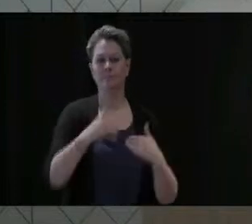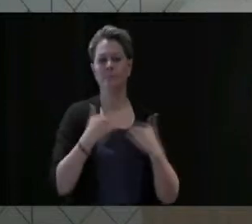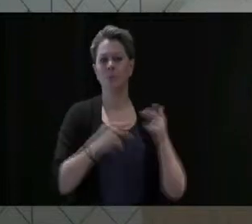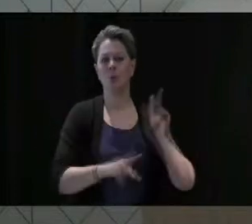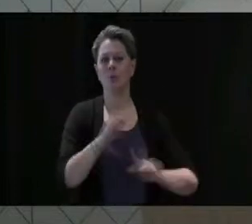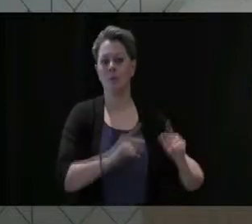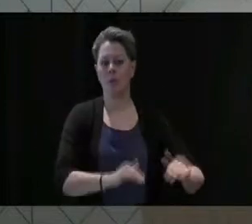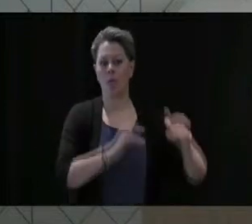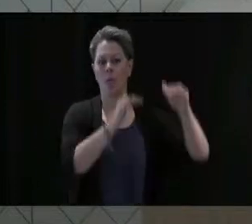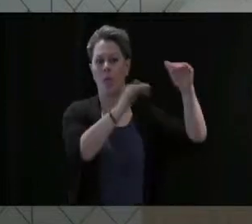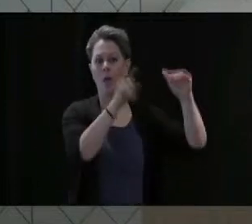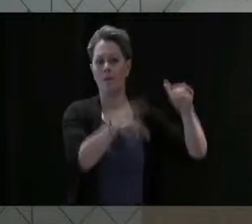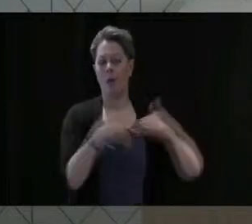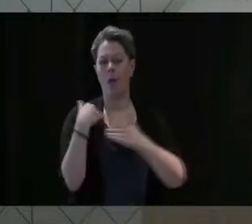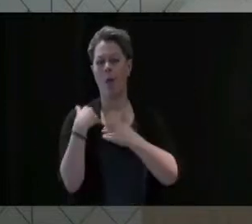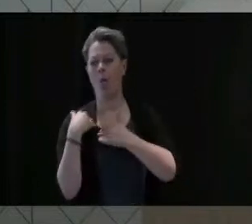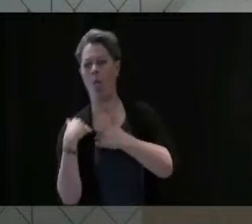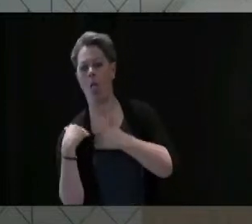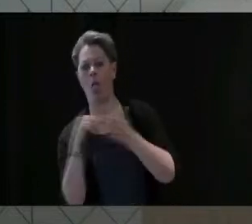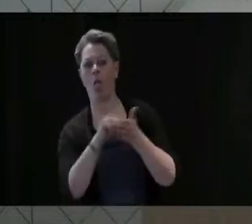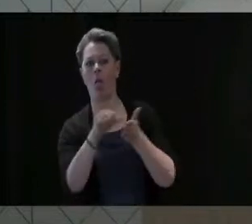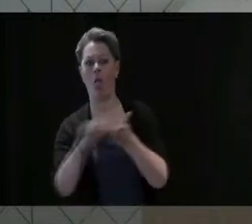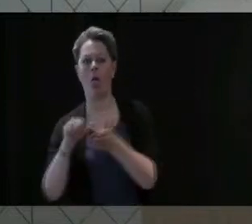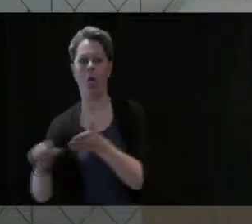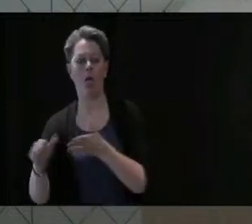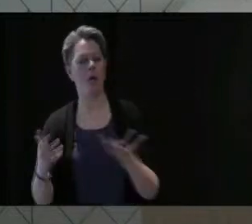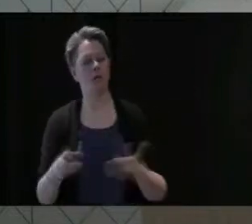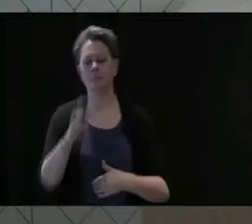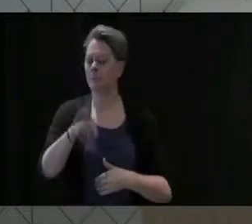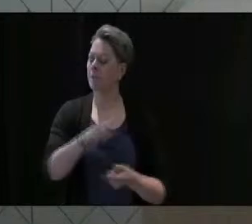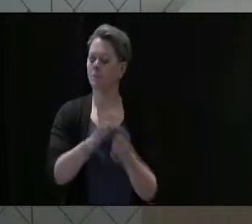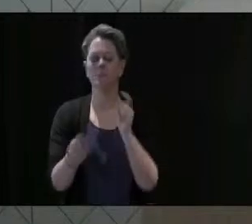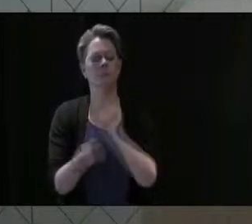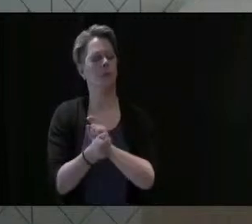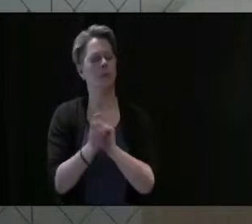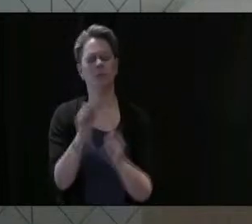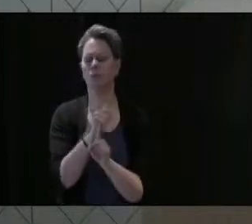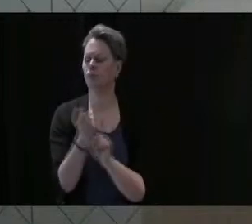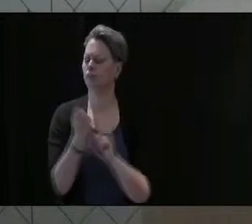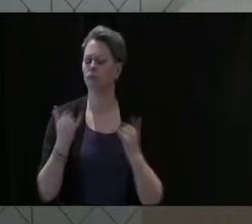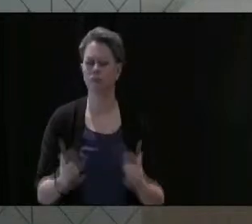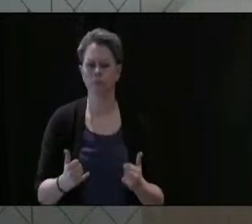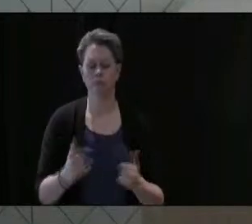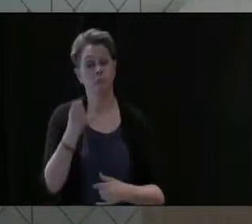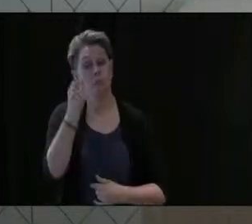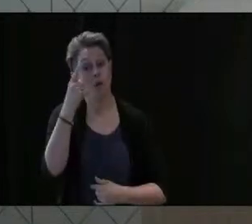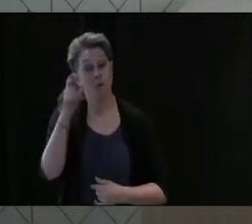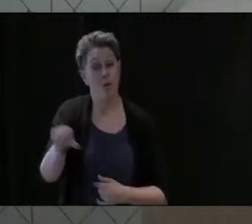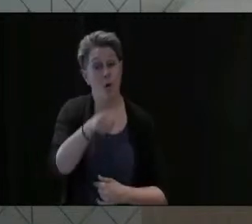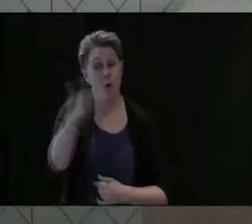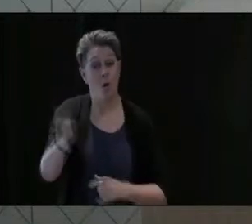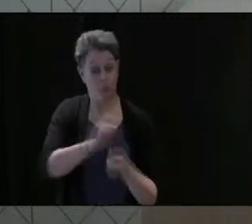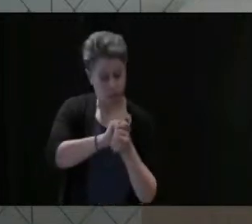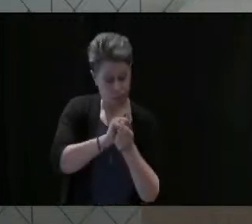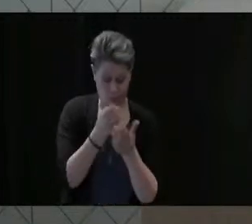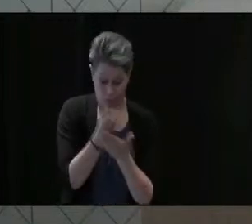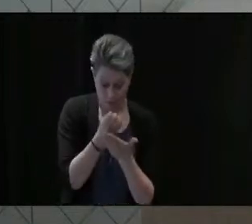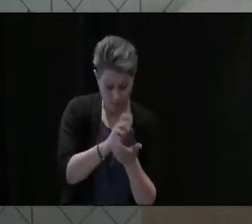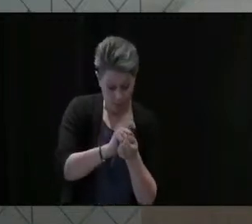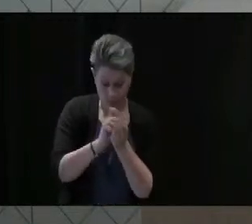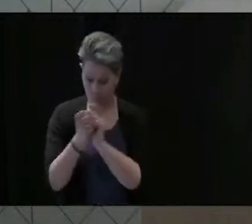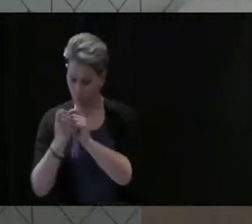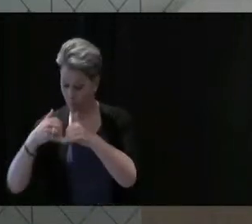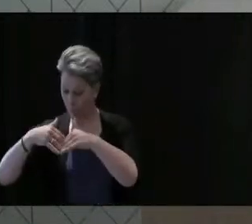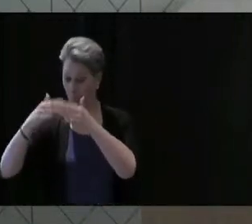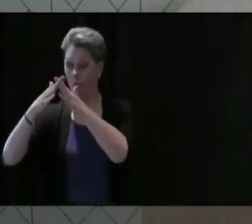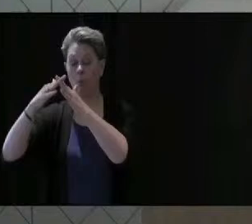it. There is a third big reset, and that is in how we manage. This has